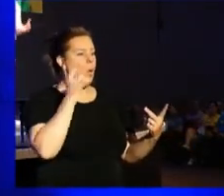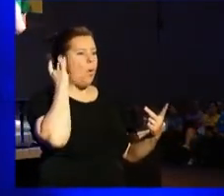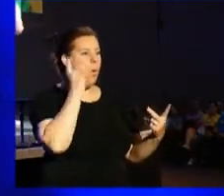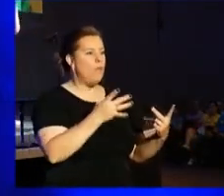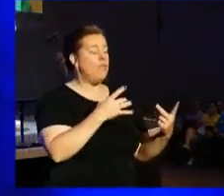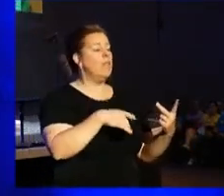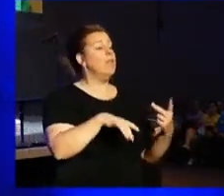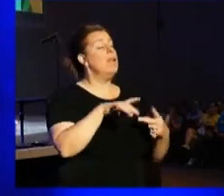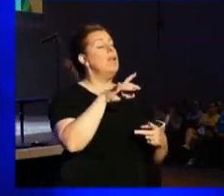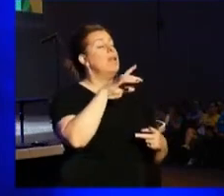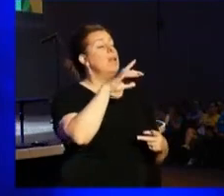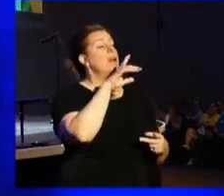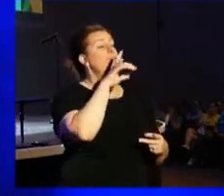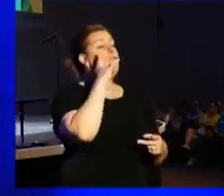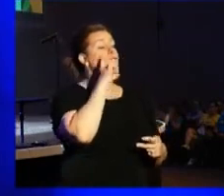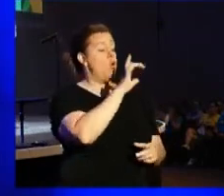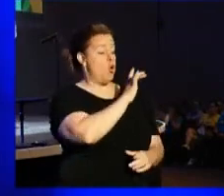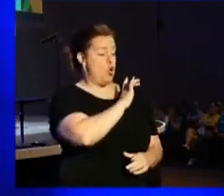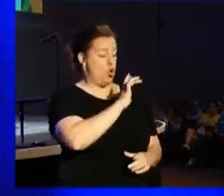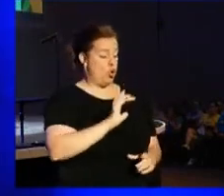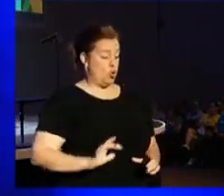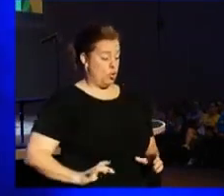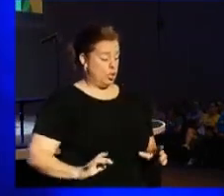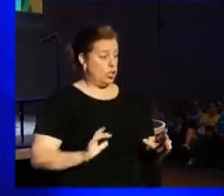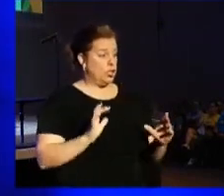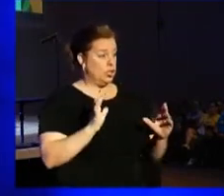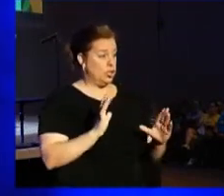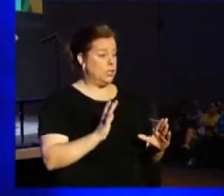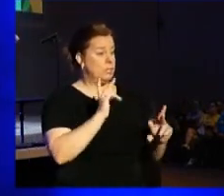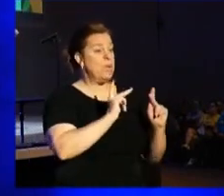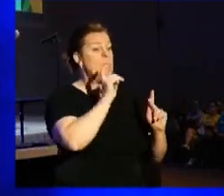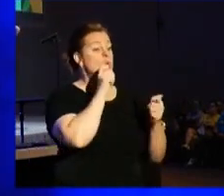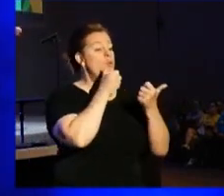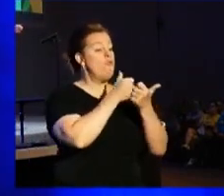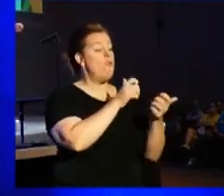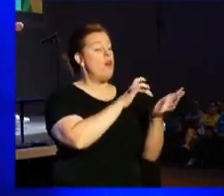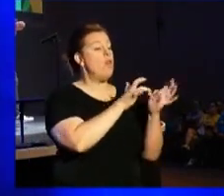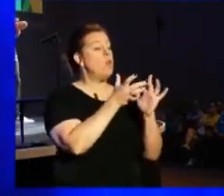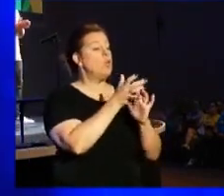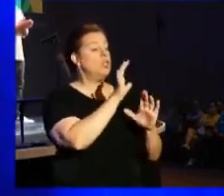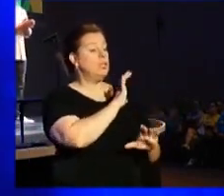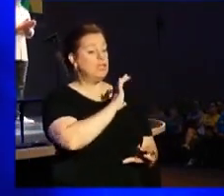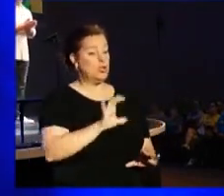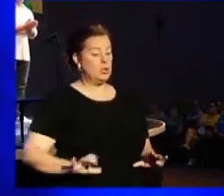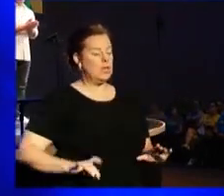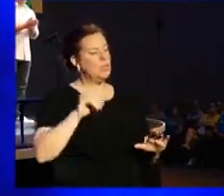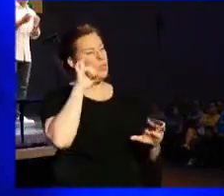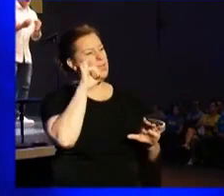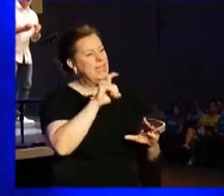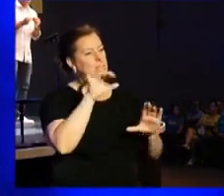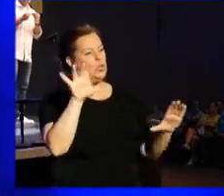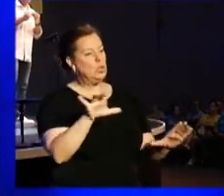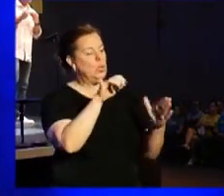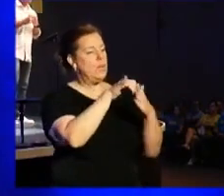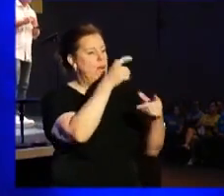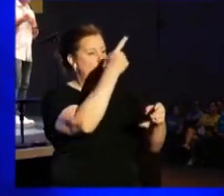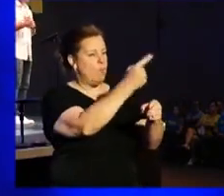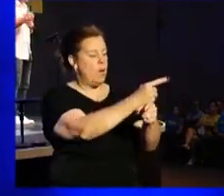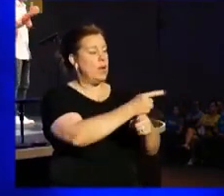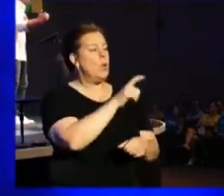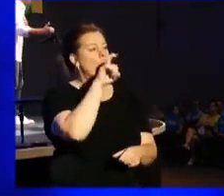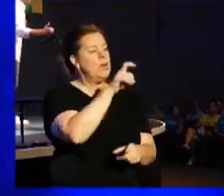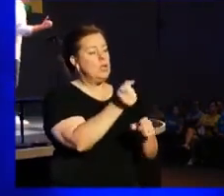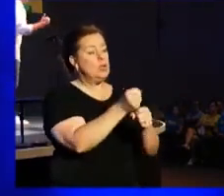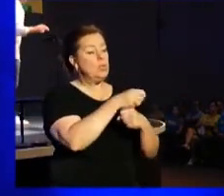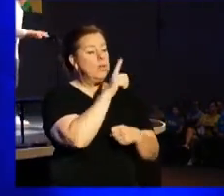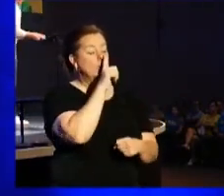Christians, it's important as those of us who are followers of Jesus Christ, we have to get this right. We have to make sure that we